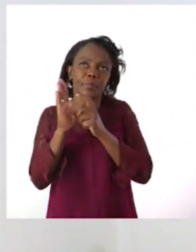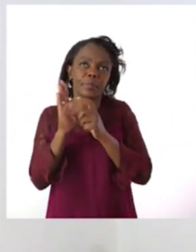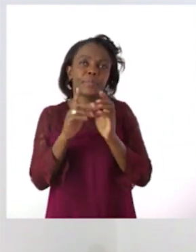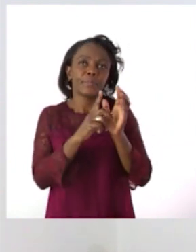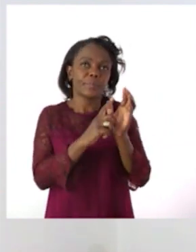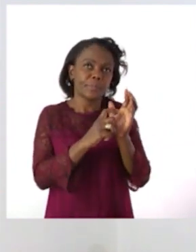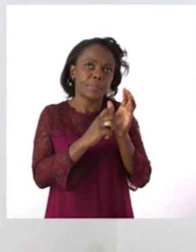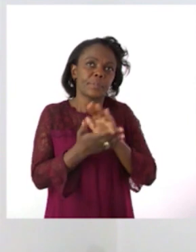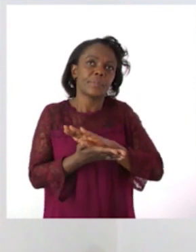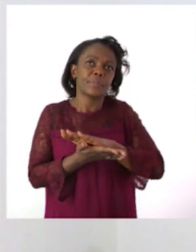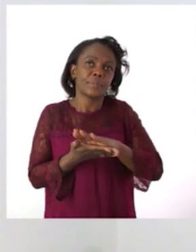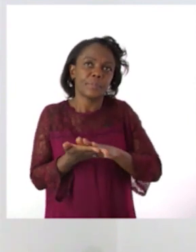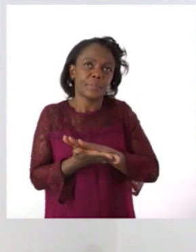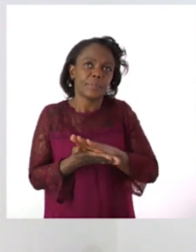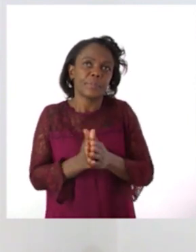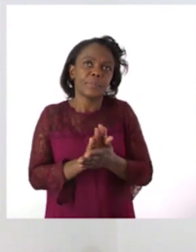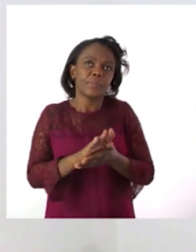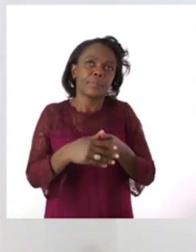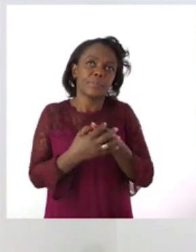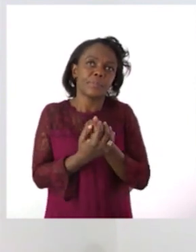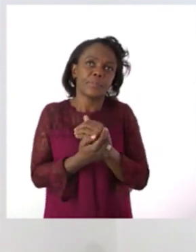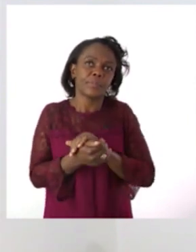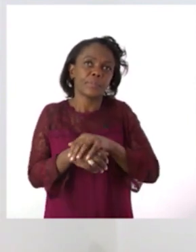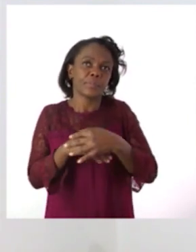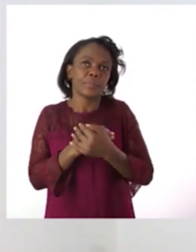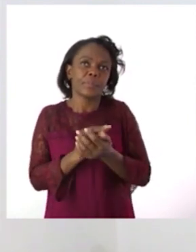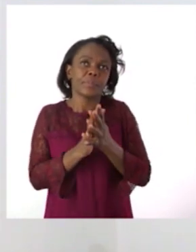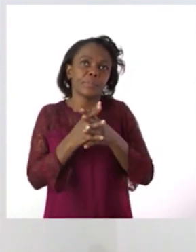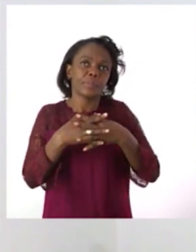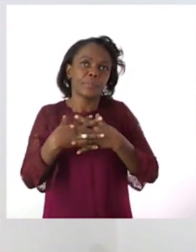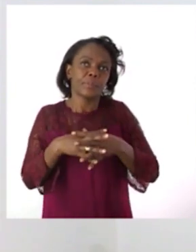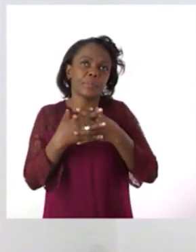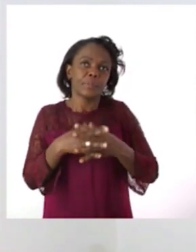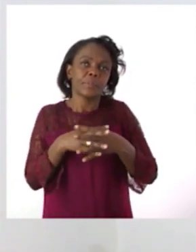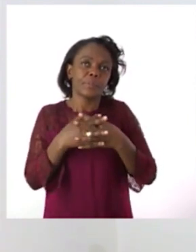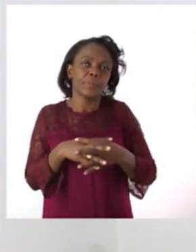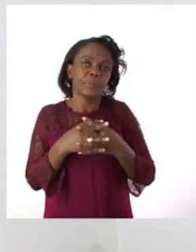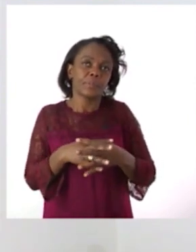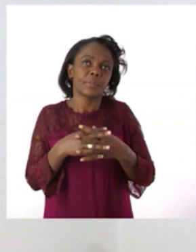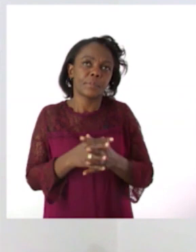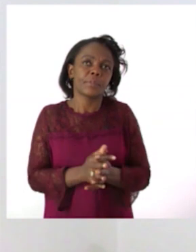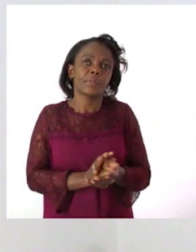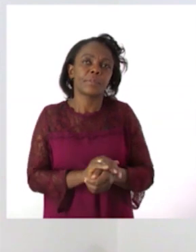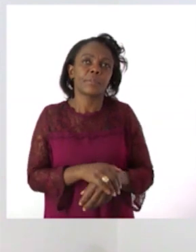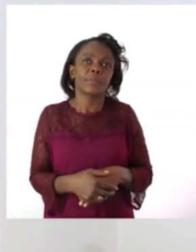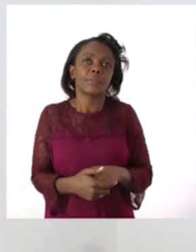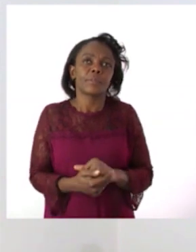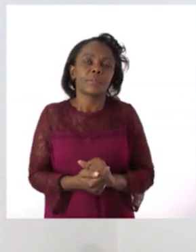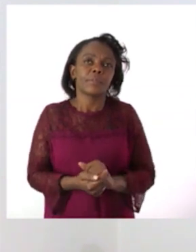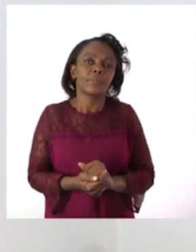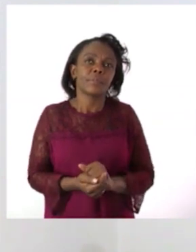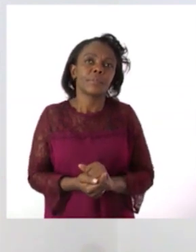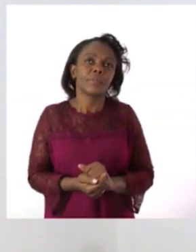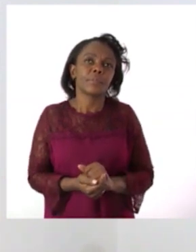Rub it nicely out and between the fingers. There